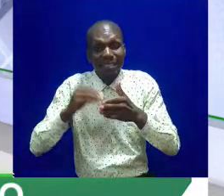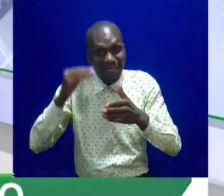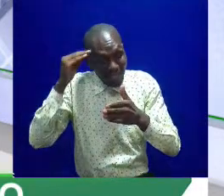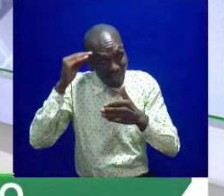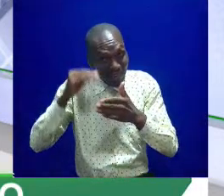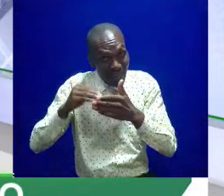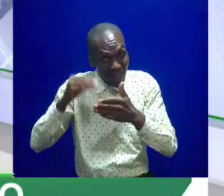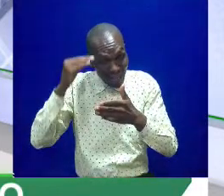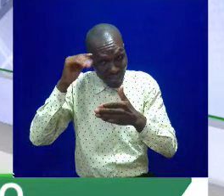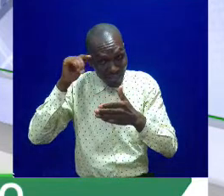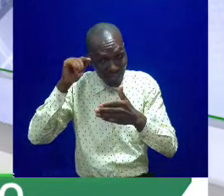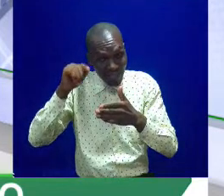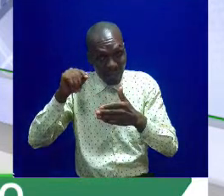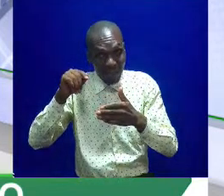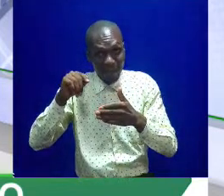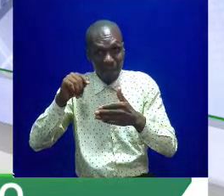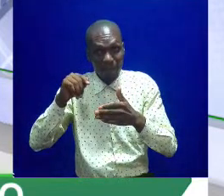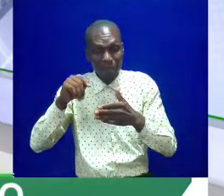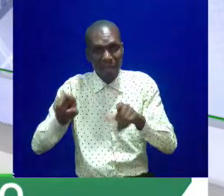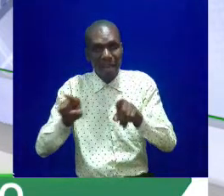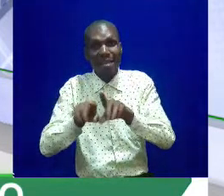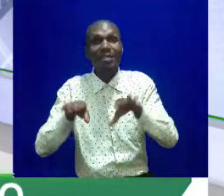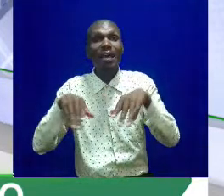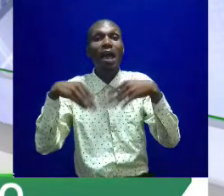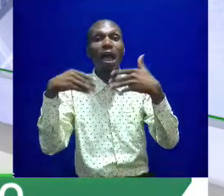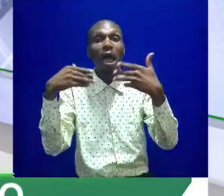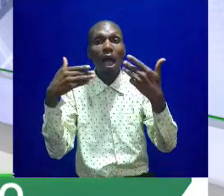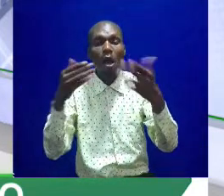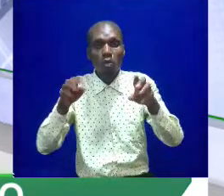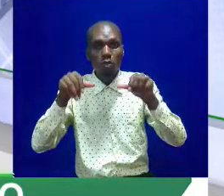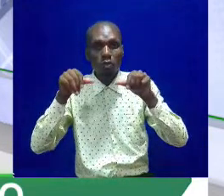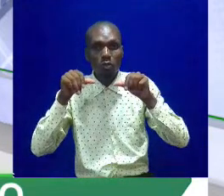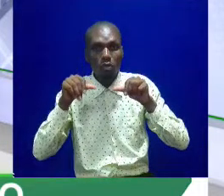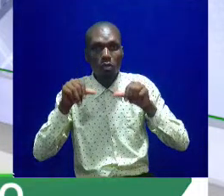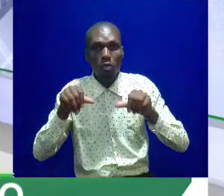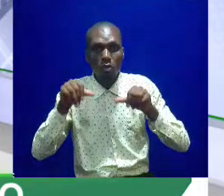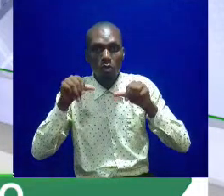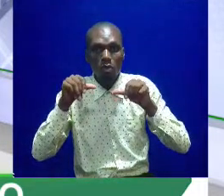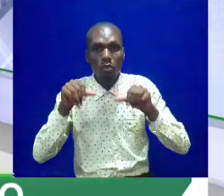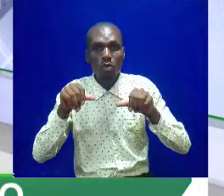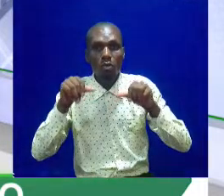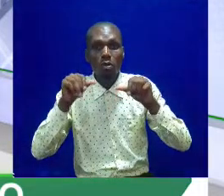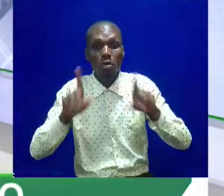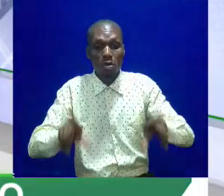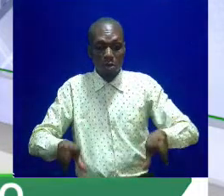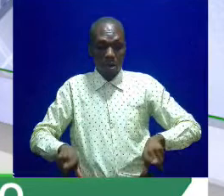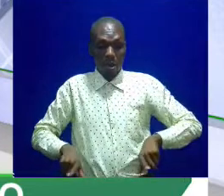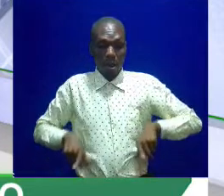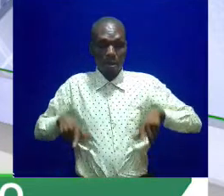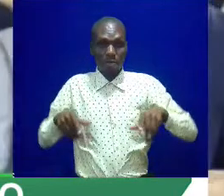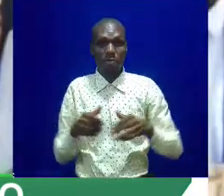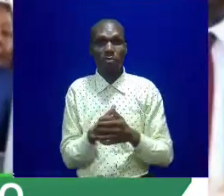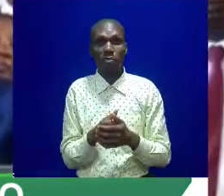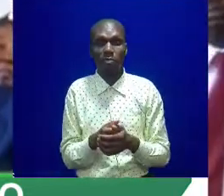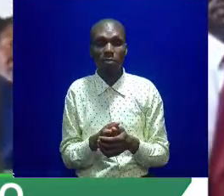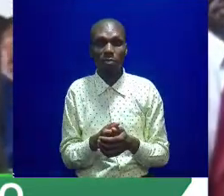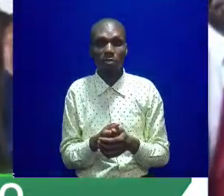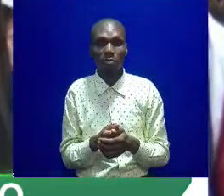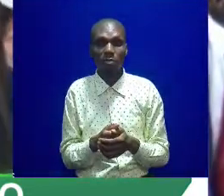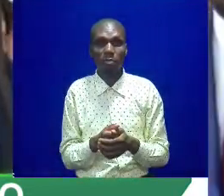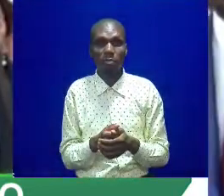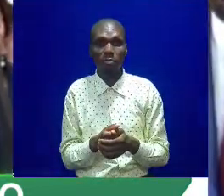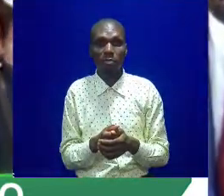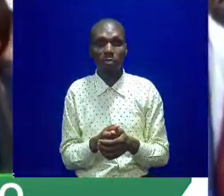asensemo gusase digital space munenjireyemo yo kwegendereria ase amagimari busyo. The world has